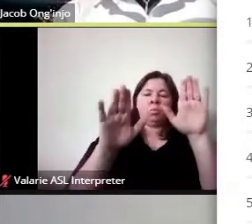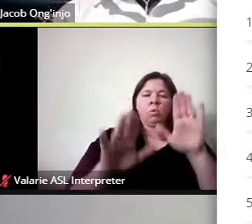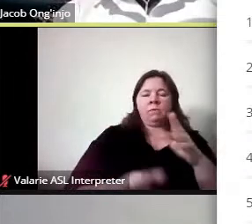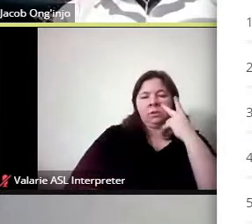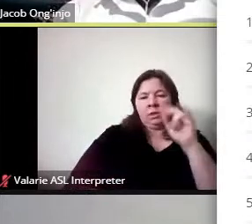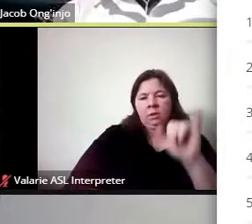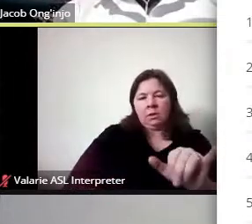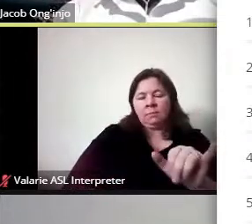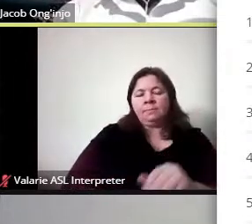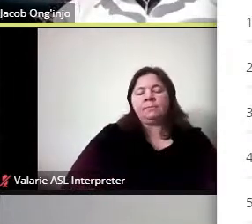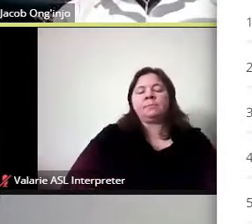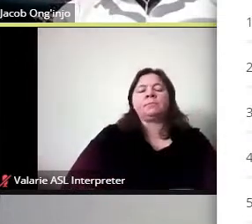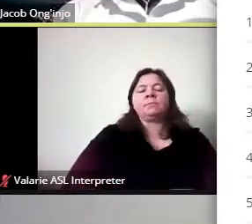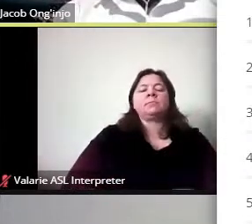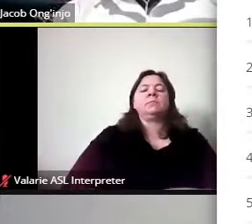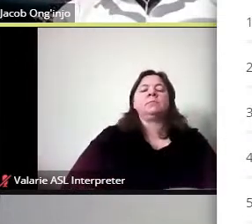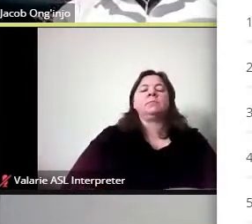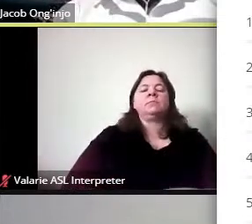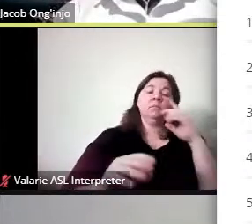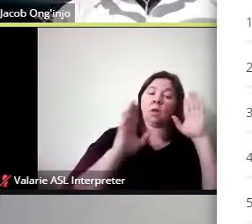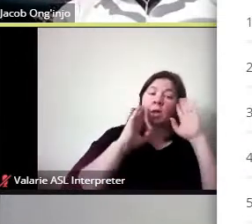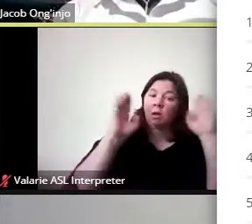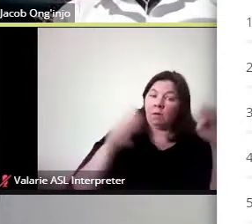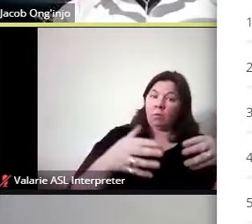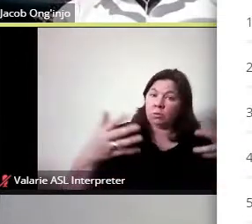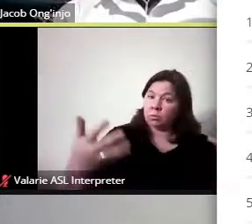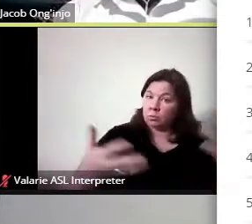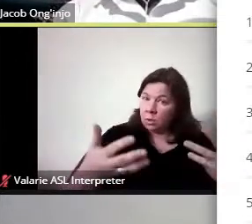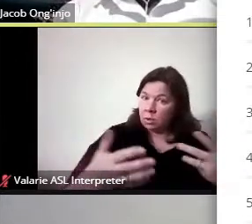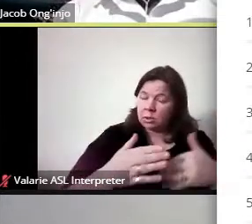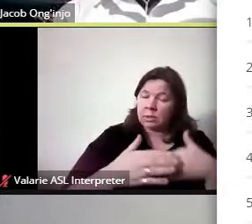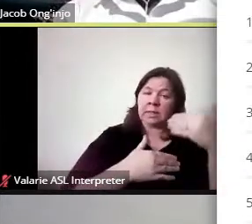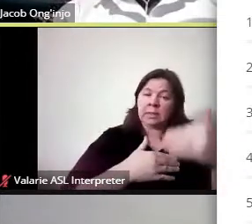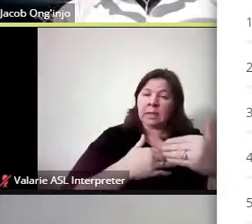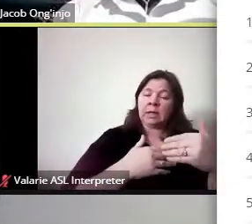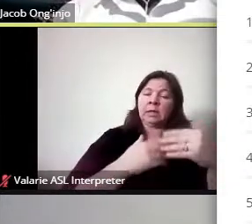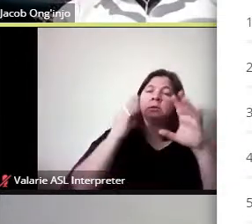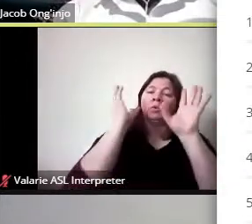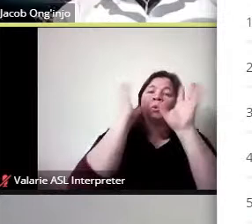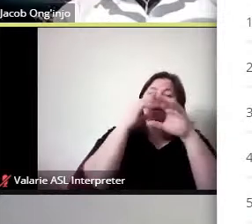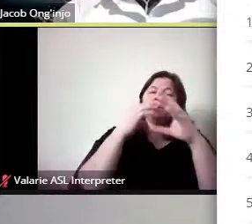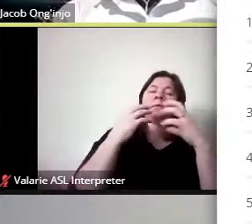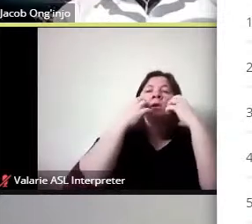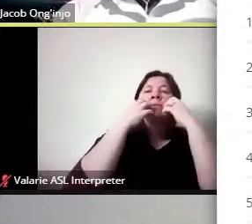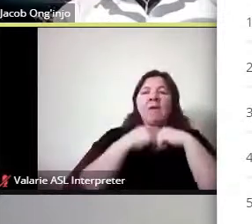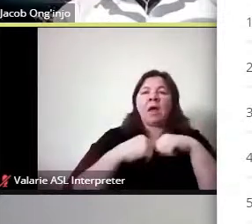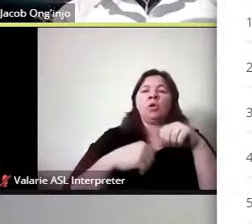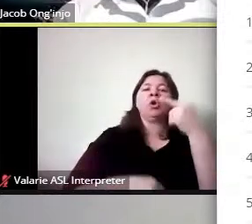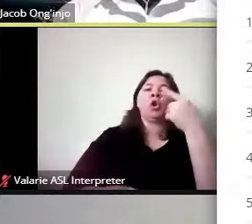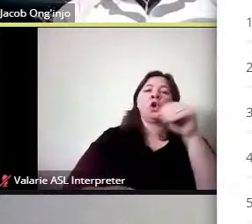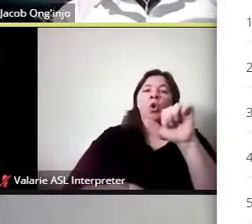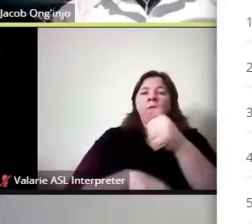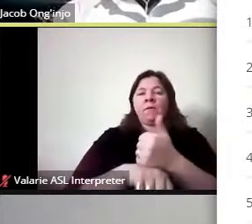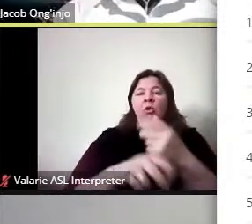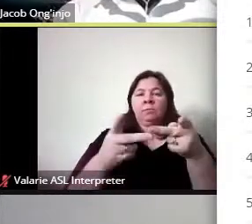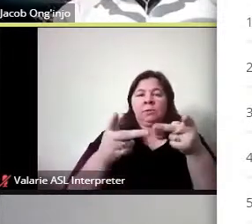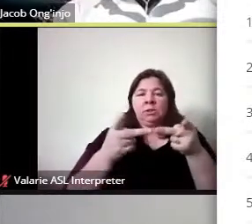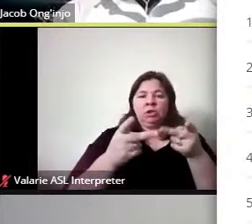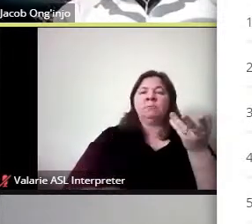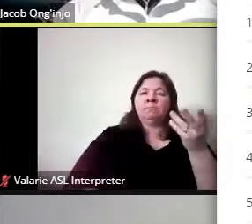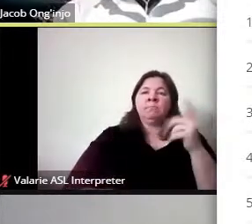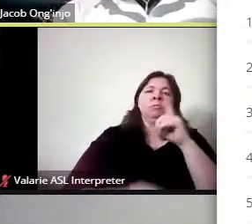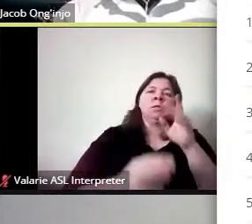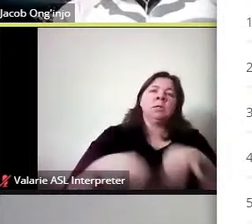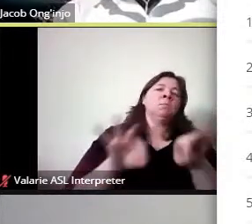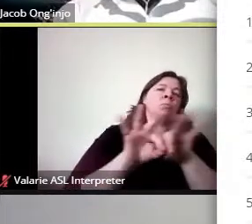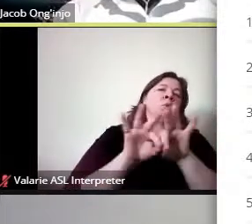see. What would you like us to focus on during our next call? Value of a Go founder position, and I think this will be